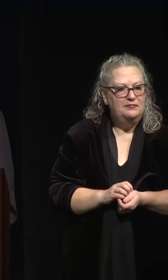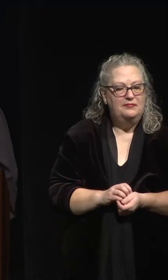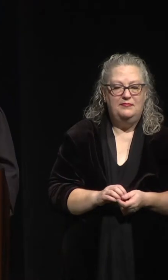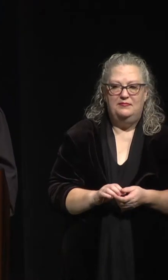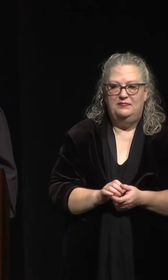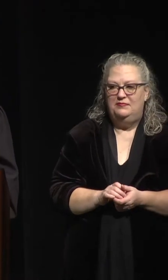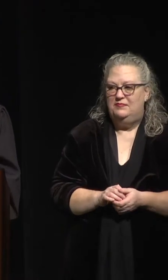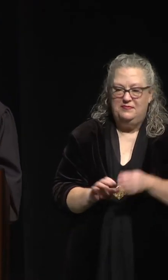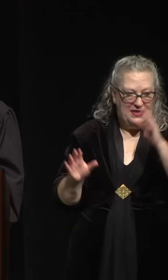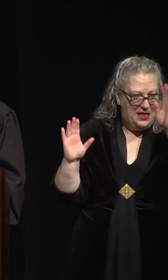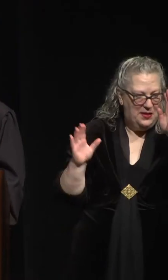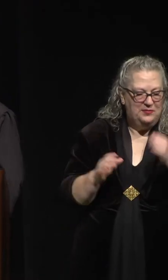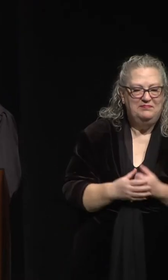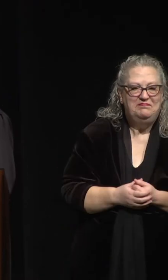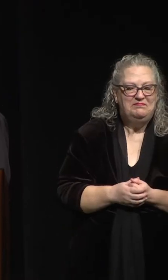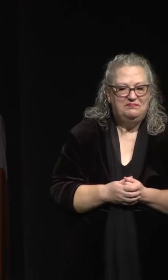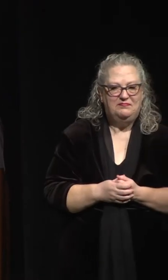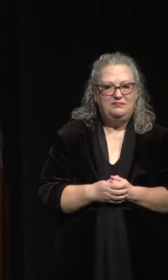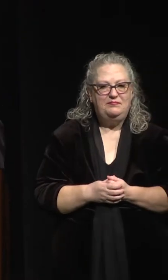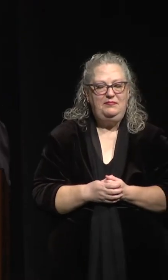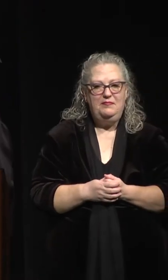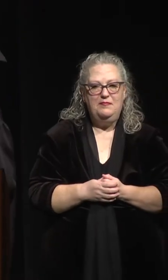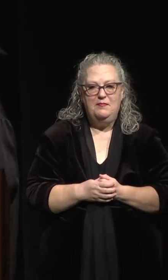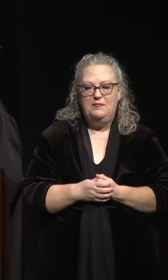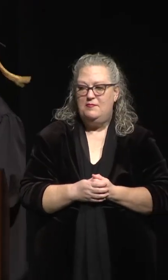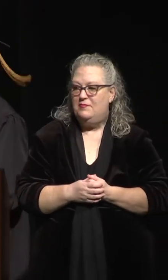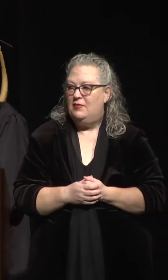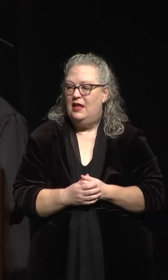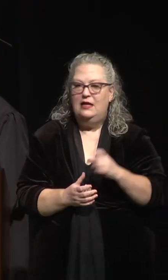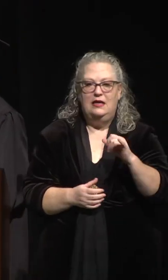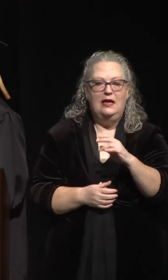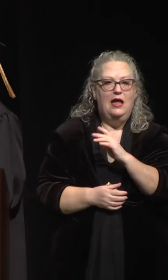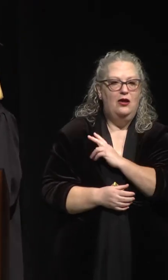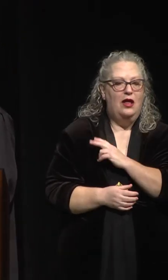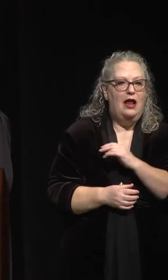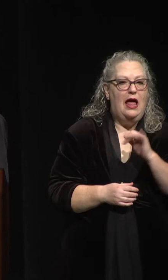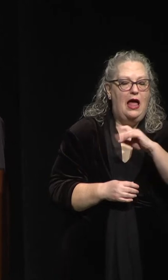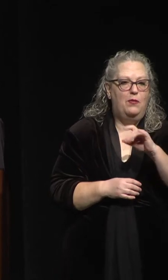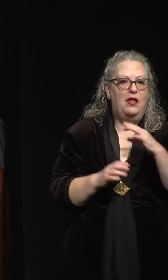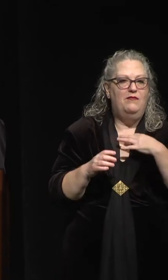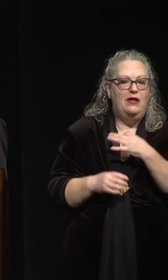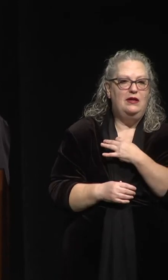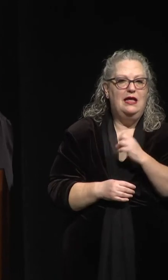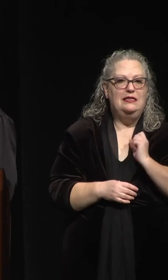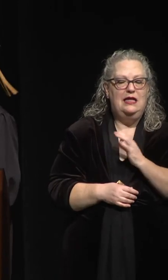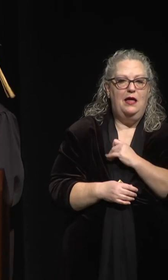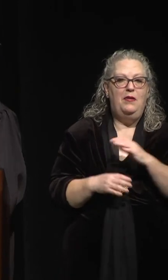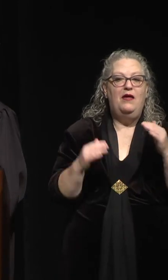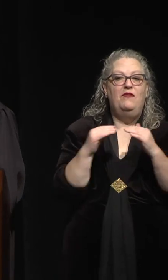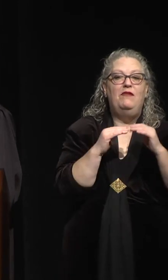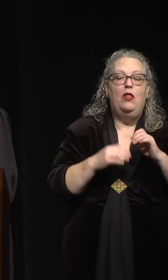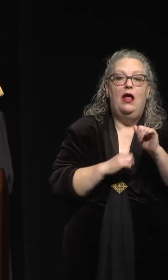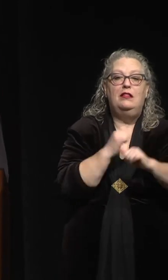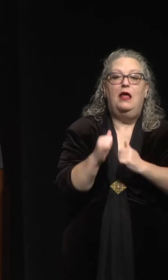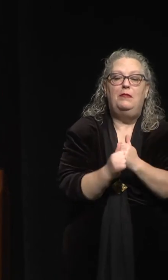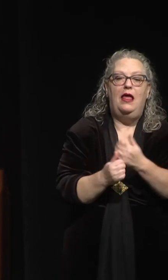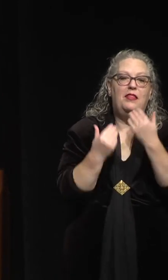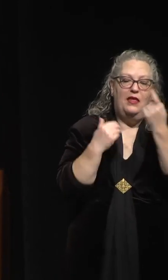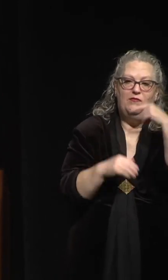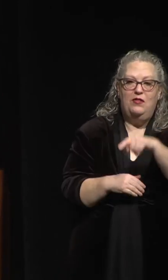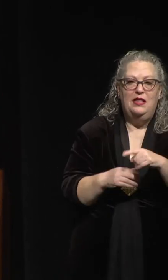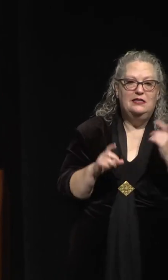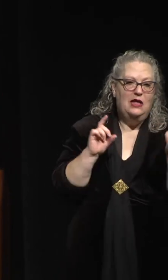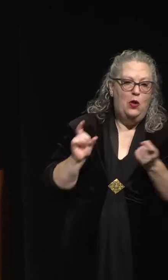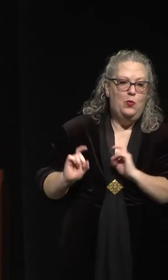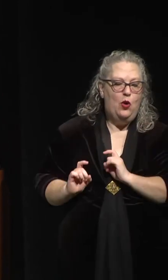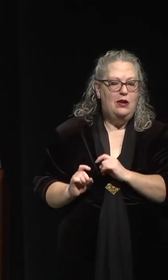Hello. Hello. Dean Nemhard, Iowa faculty, staff, my fellow alumni, thank you for this award